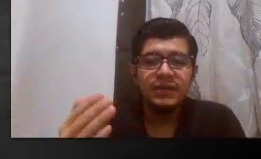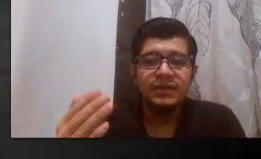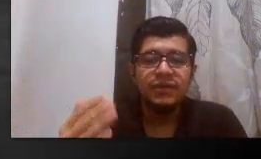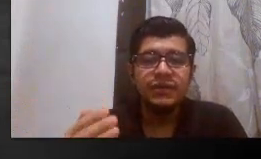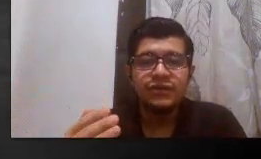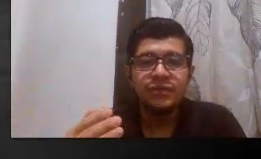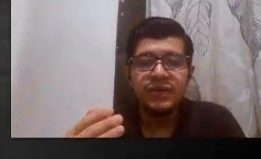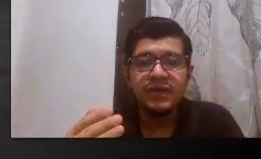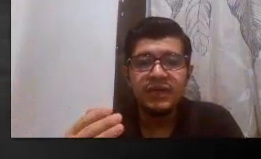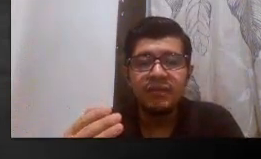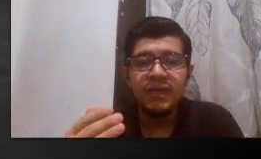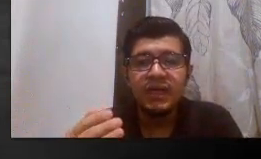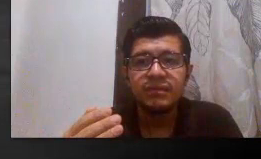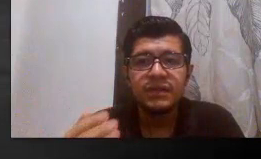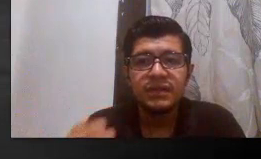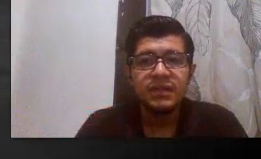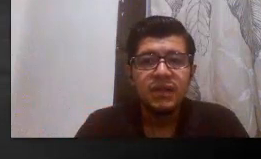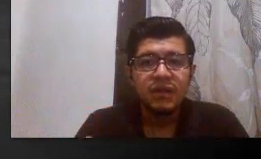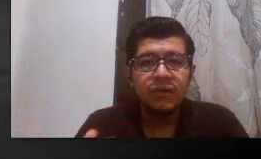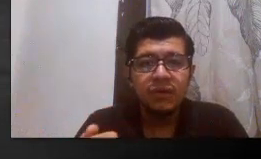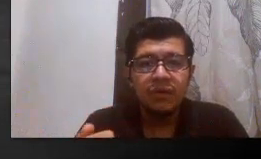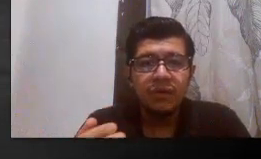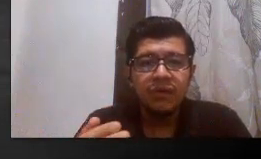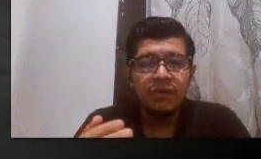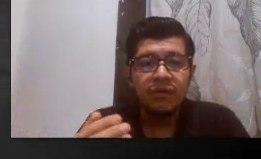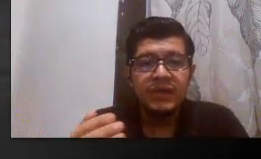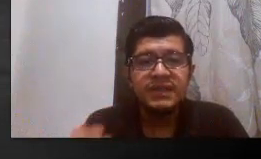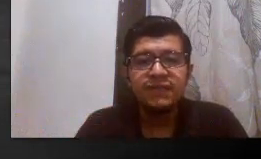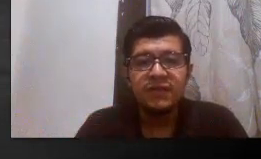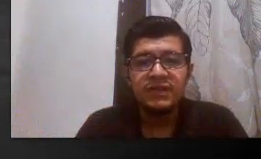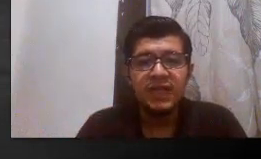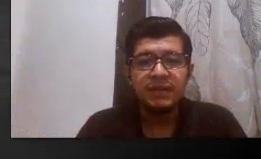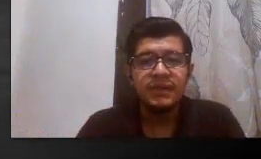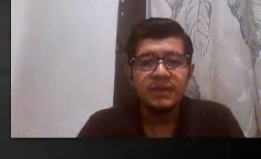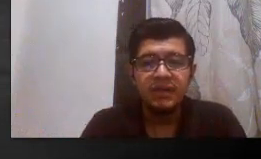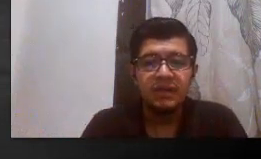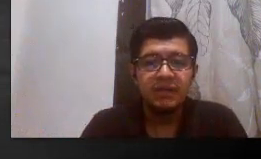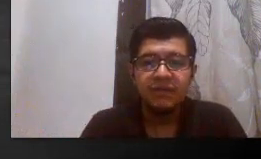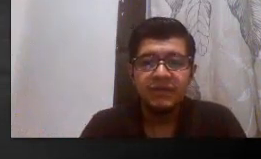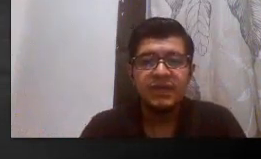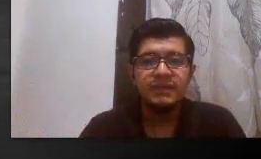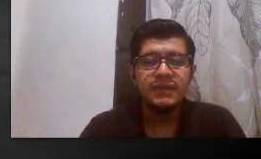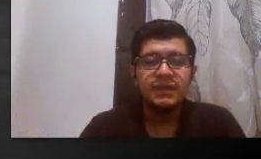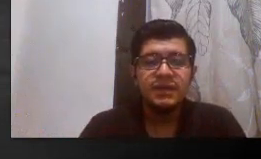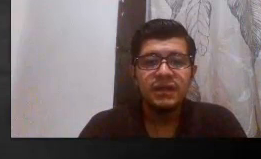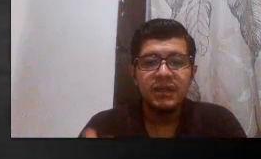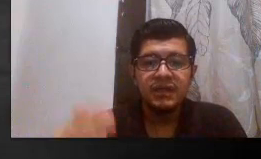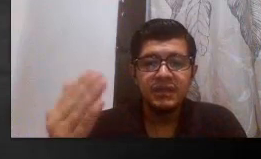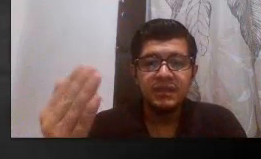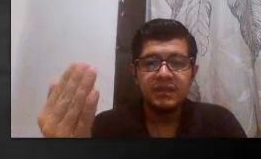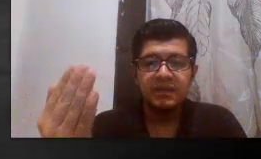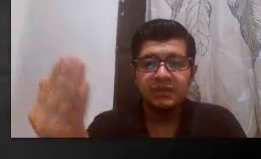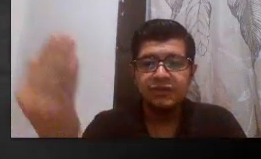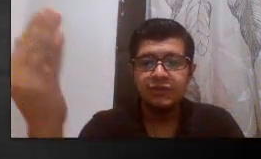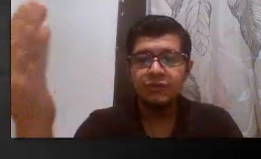how is going to be developed, or what is the first step? The first step